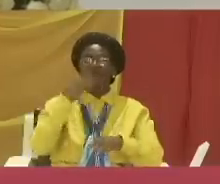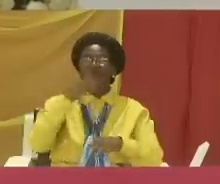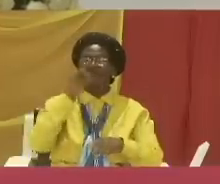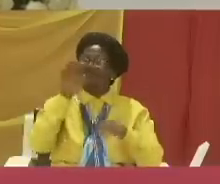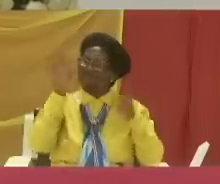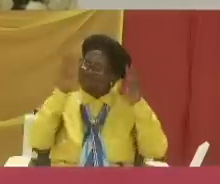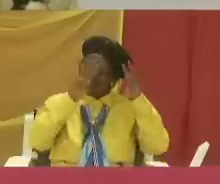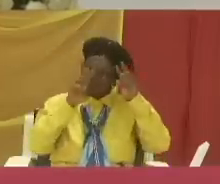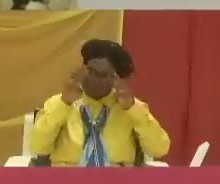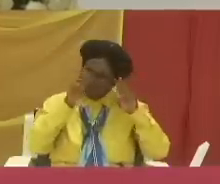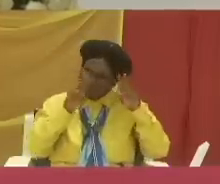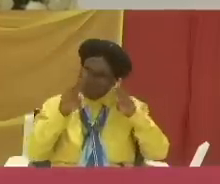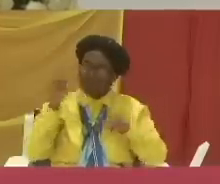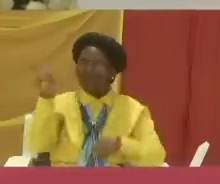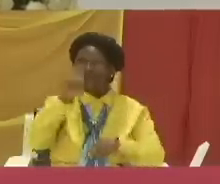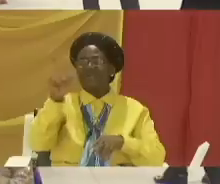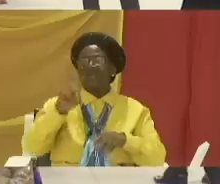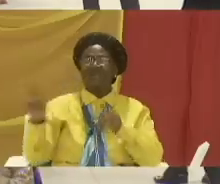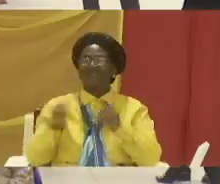where did I go wrong?